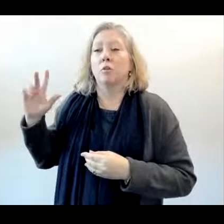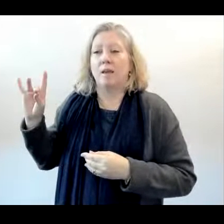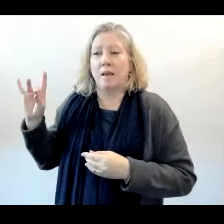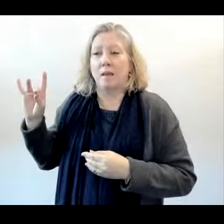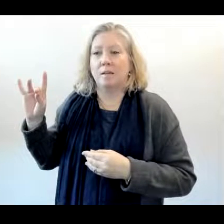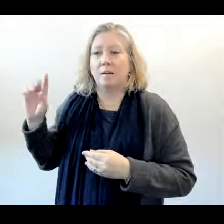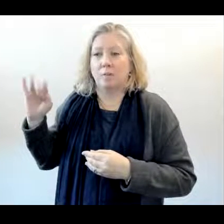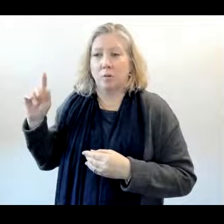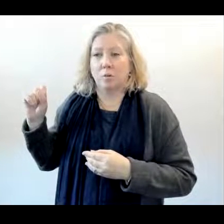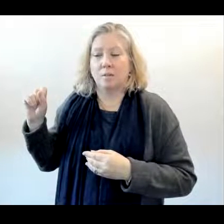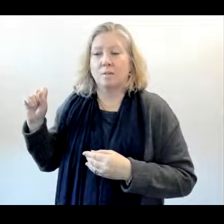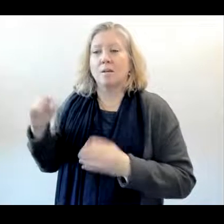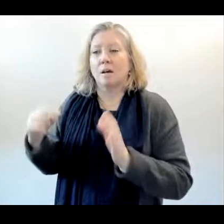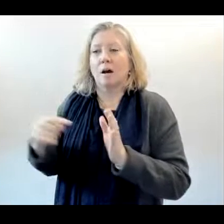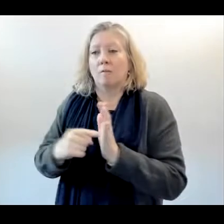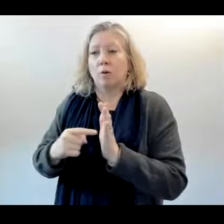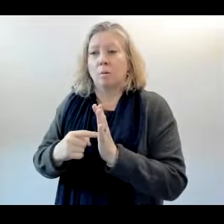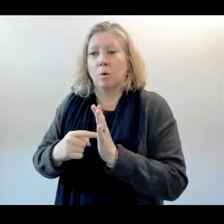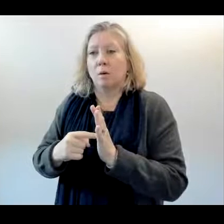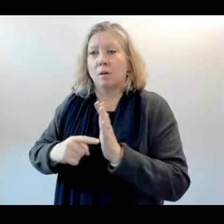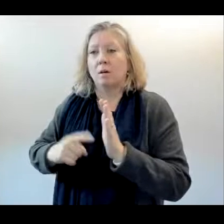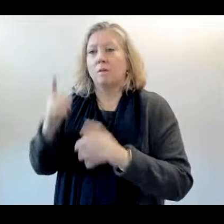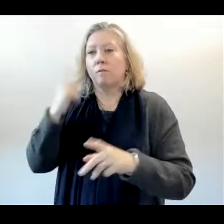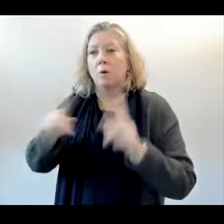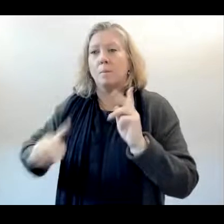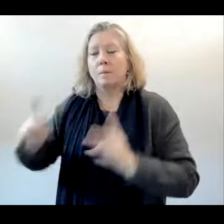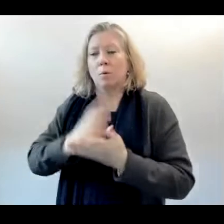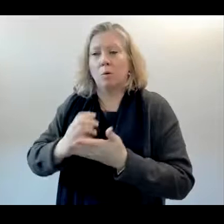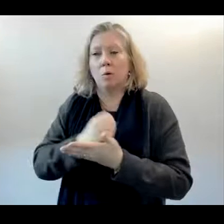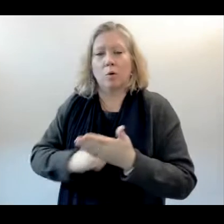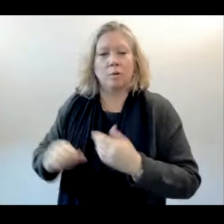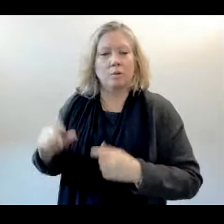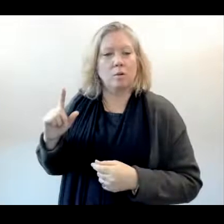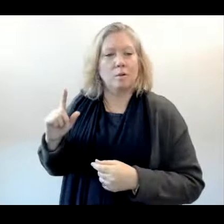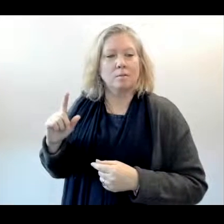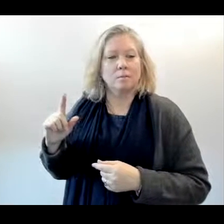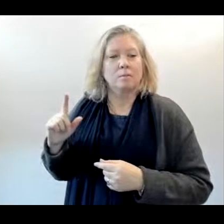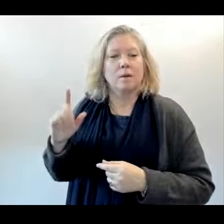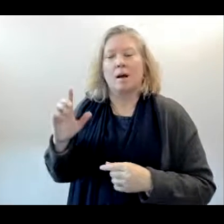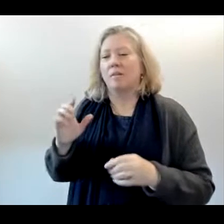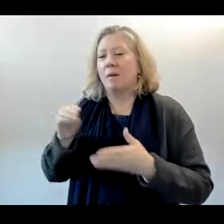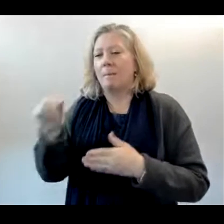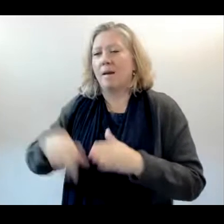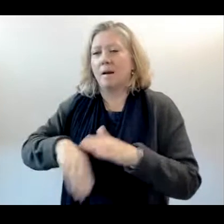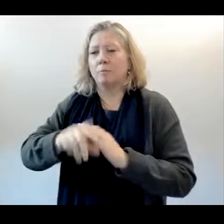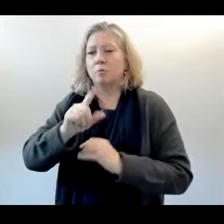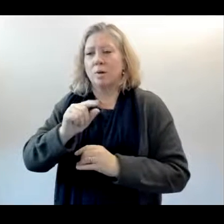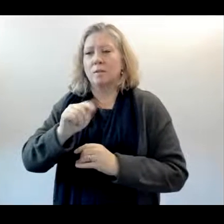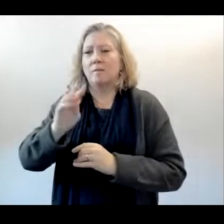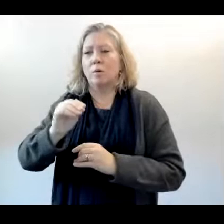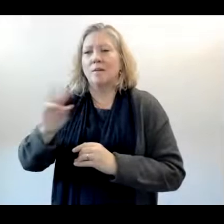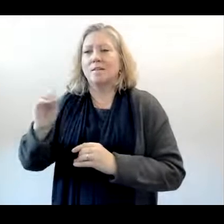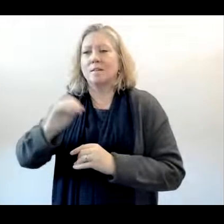affordably with incomes no greater than 20, 50, and 60% of AMI. And it's not just the rehabilitation of this